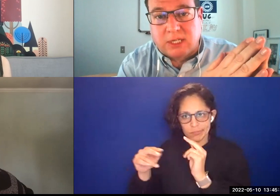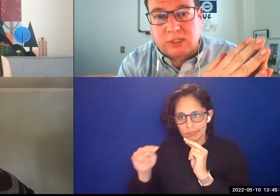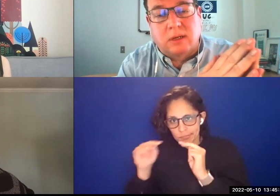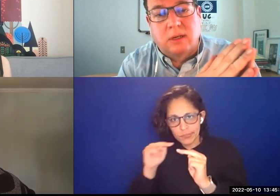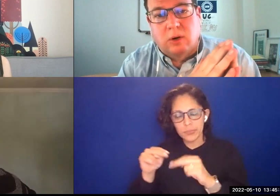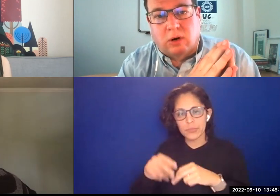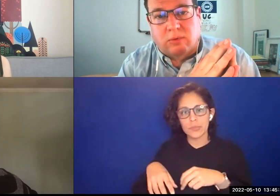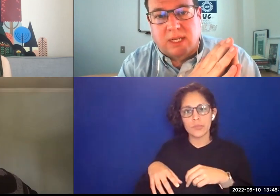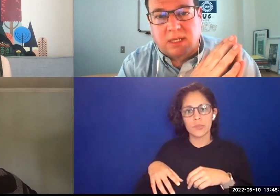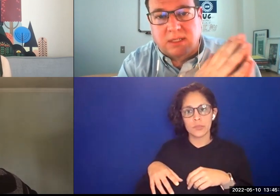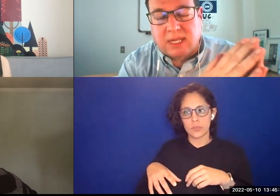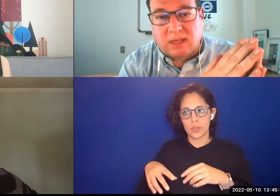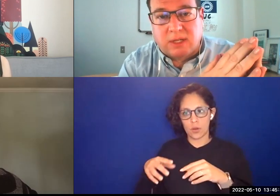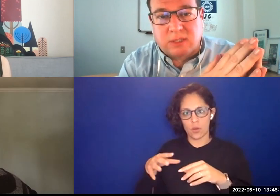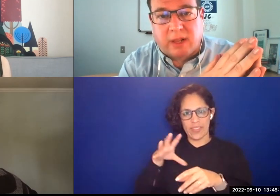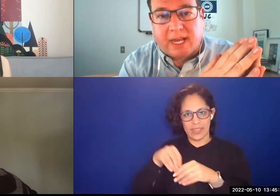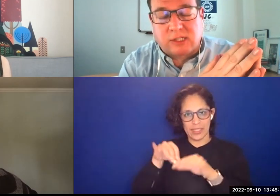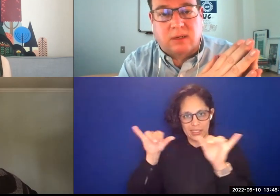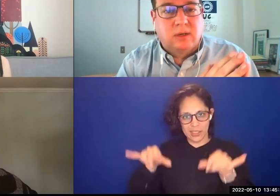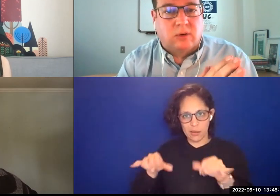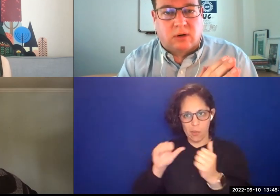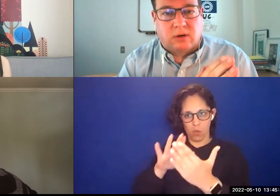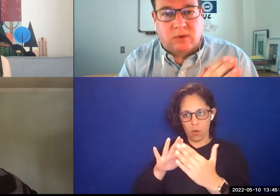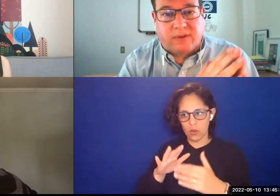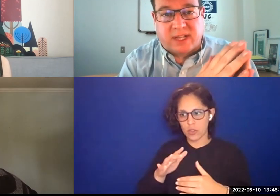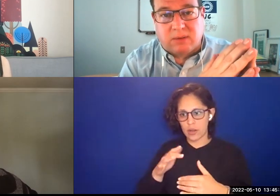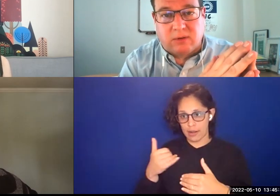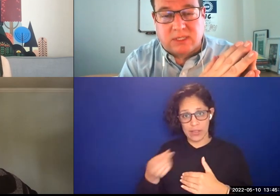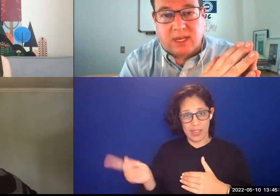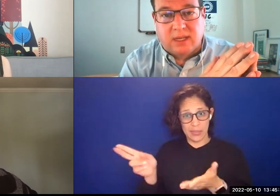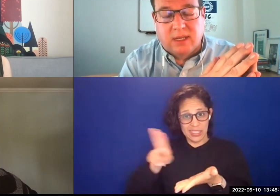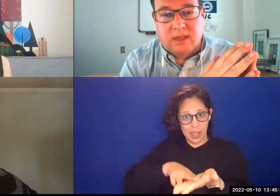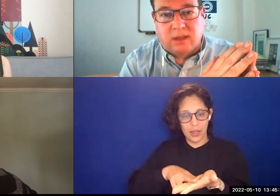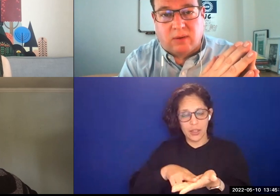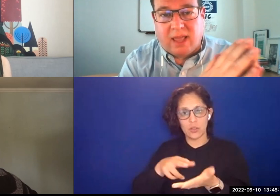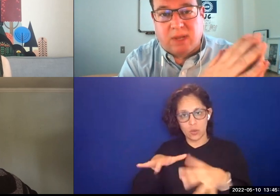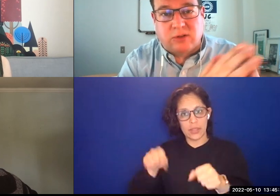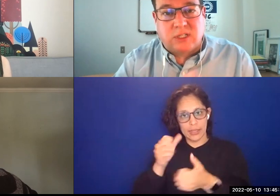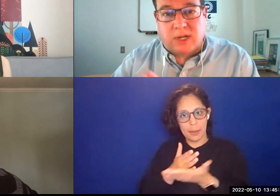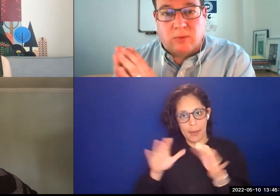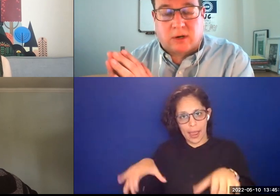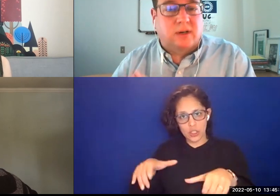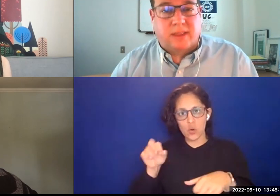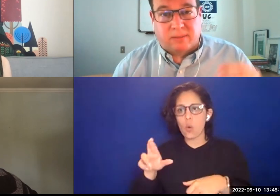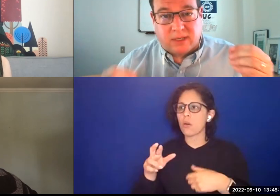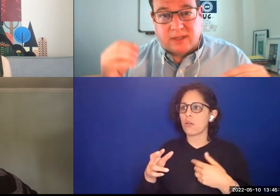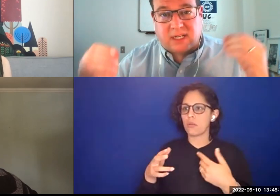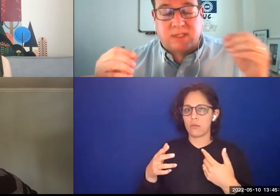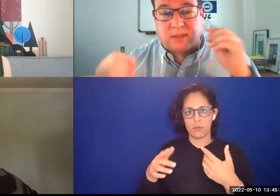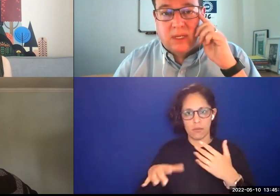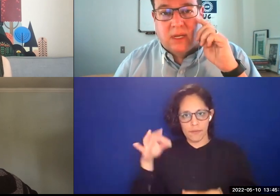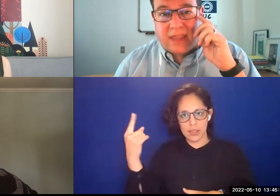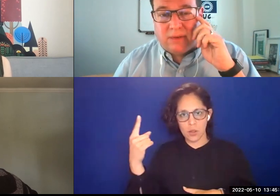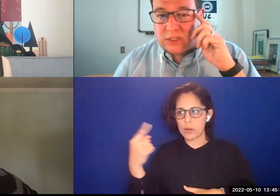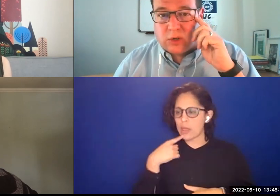to sign a petition or agree to take some little small action, or you'd find someone who would say, you know, hey, let me introduce you to my coworker, and like build